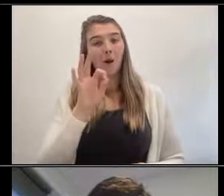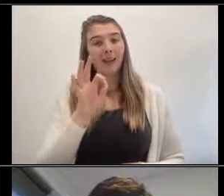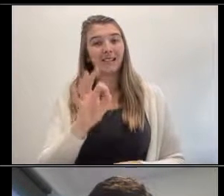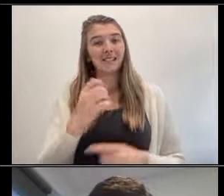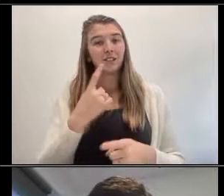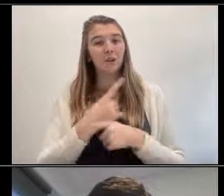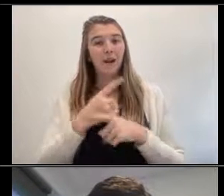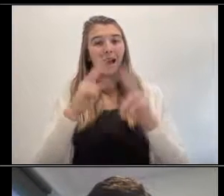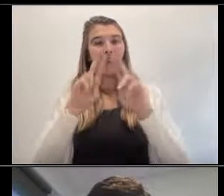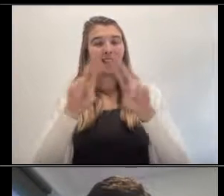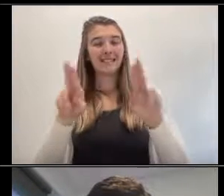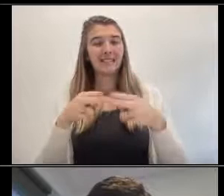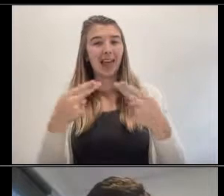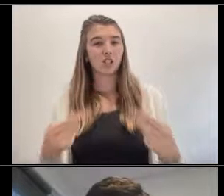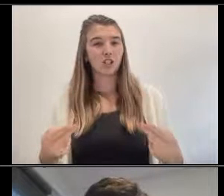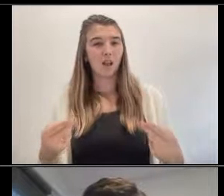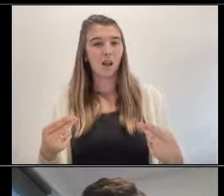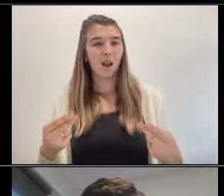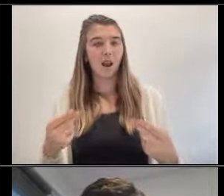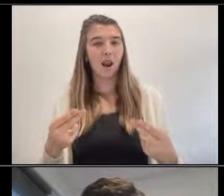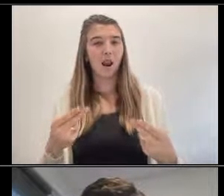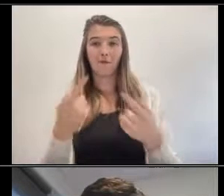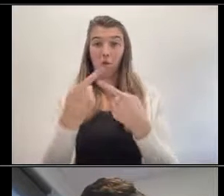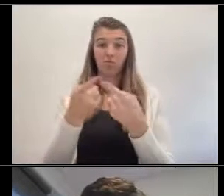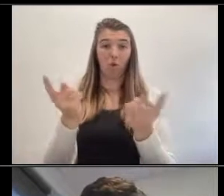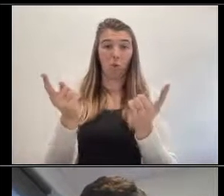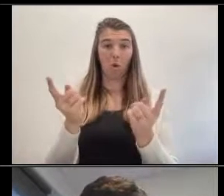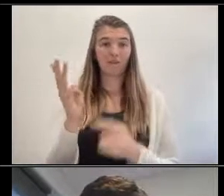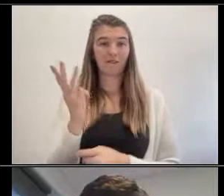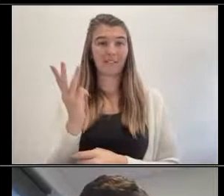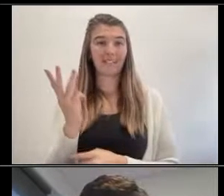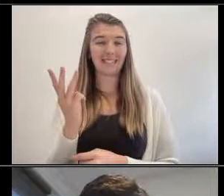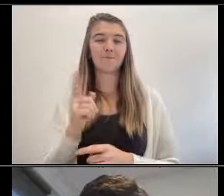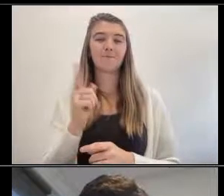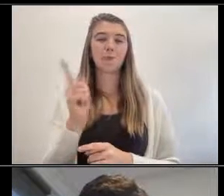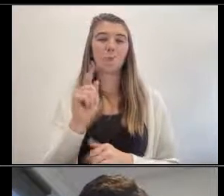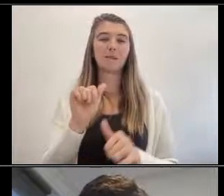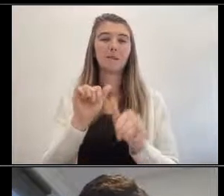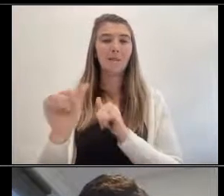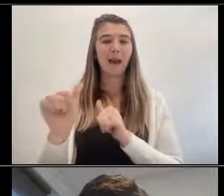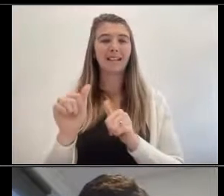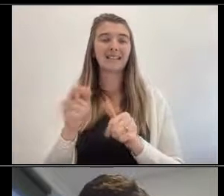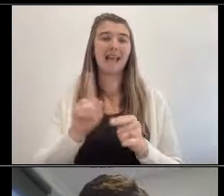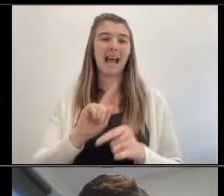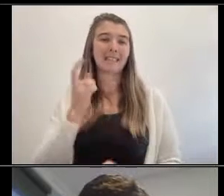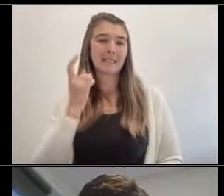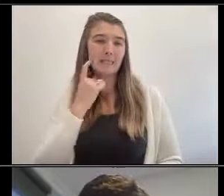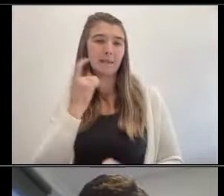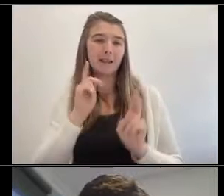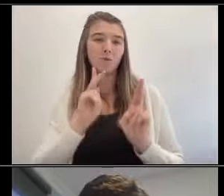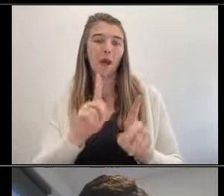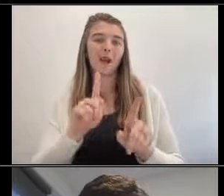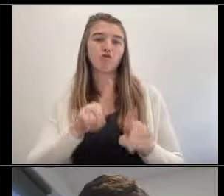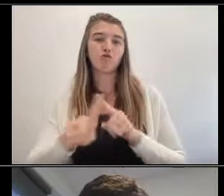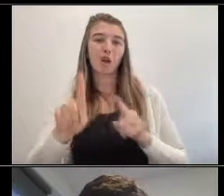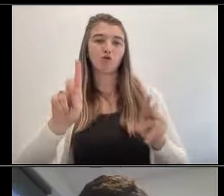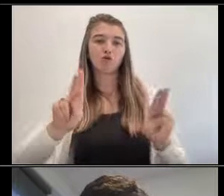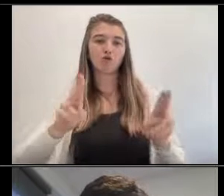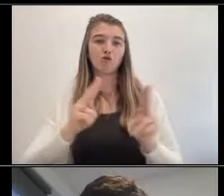internationally, this is for everyone, what is the best and simplest way of reducing plastic pollution in countries without